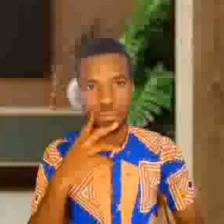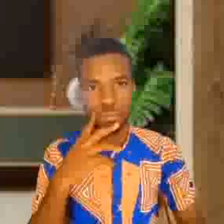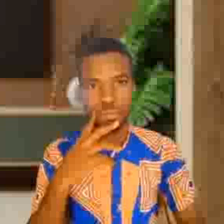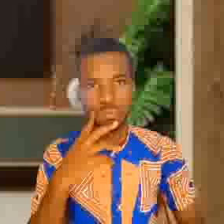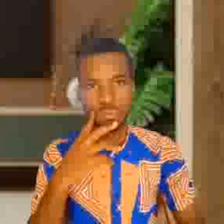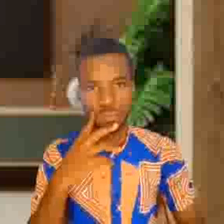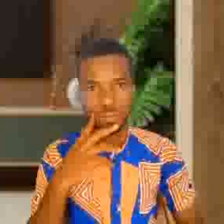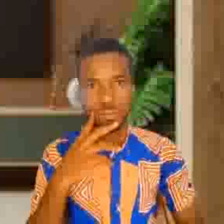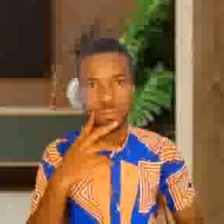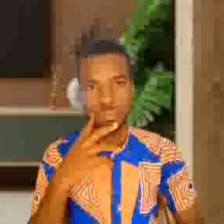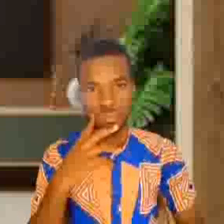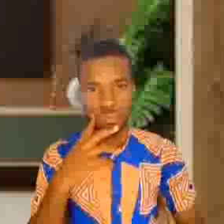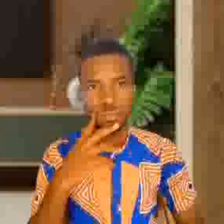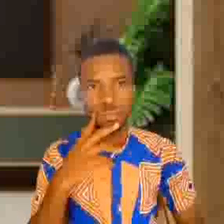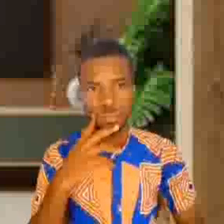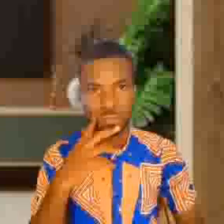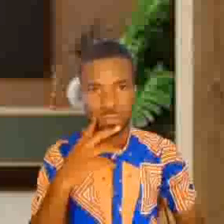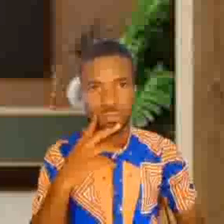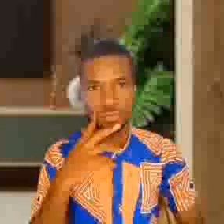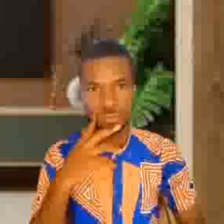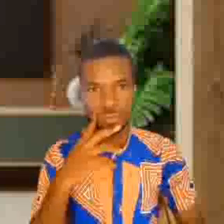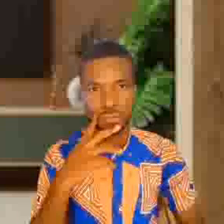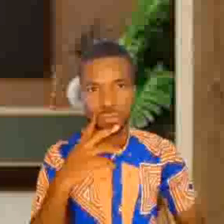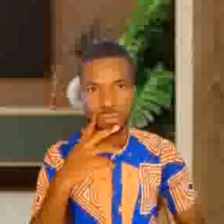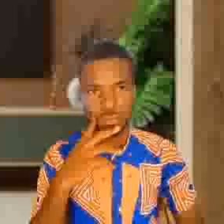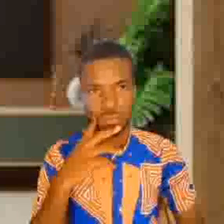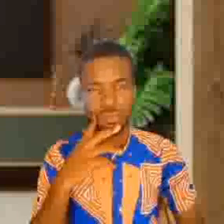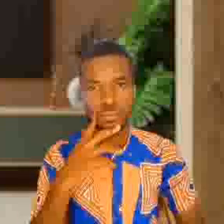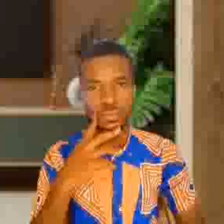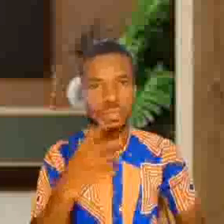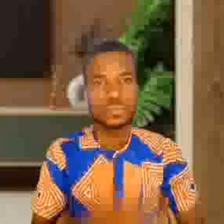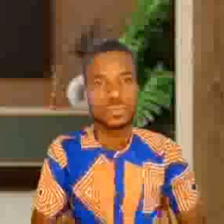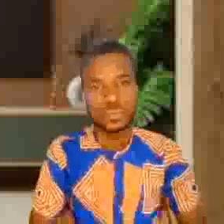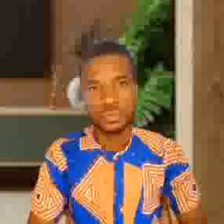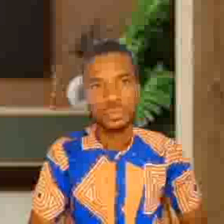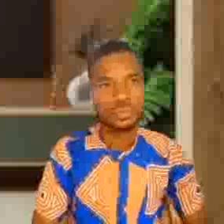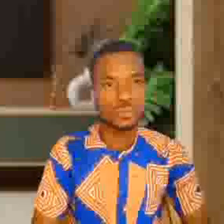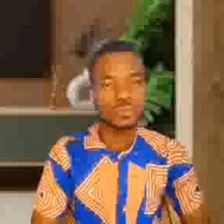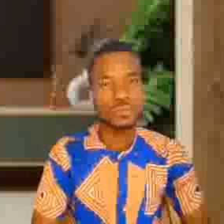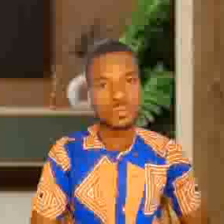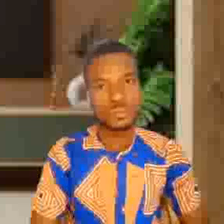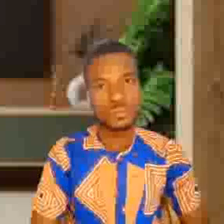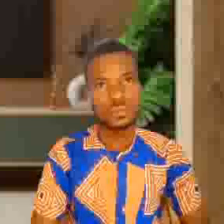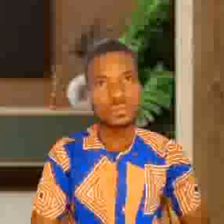began to unfold the kind of businesses that I'm talking about, international business. The guy we're talking about is highly competent,